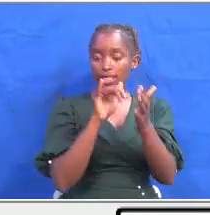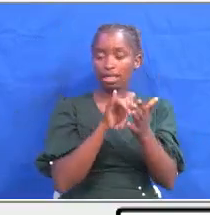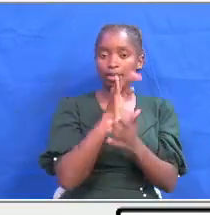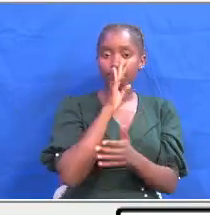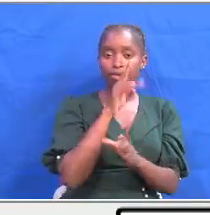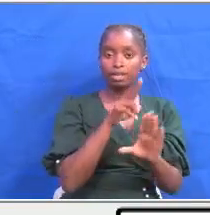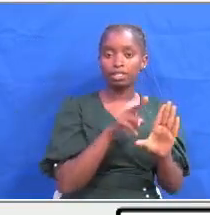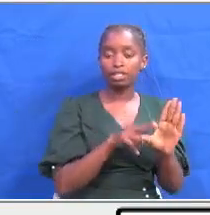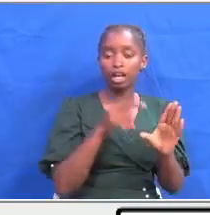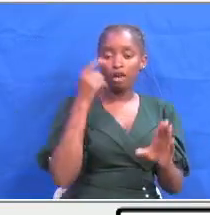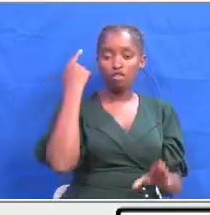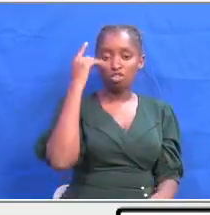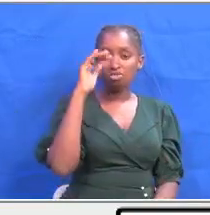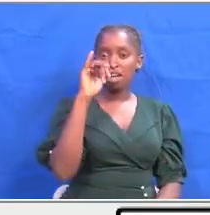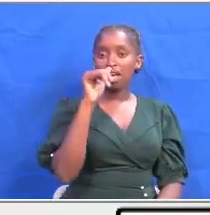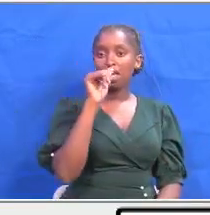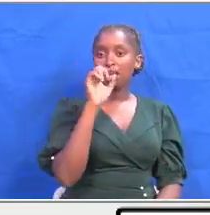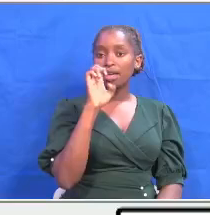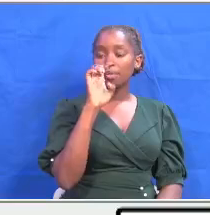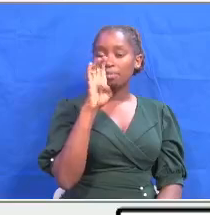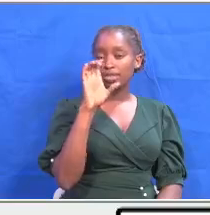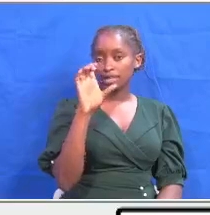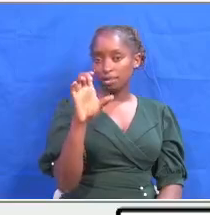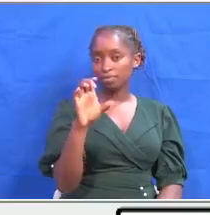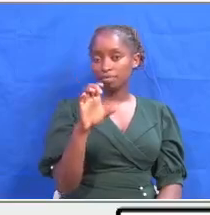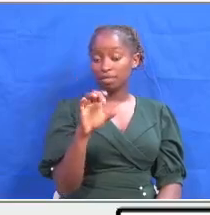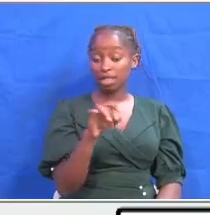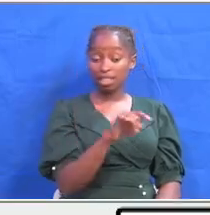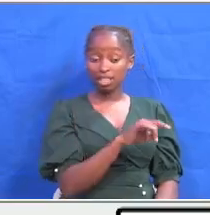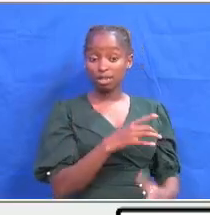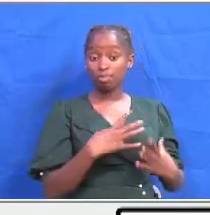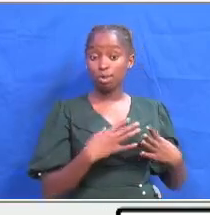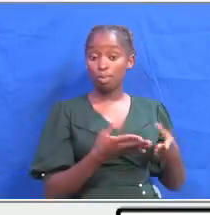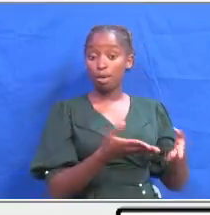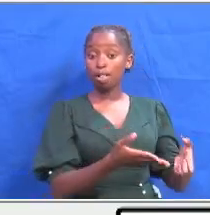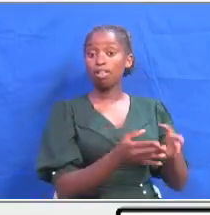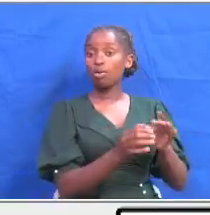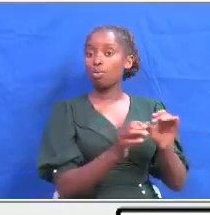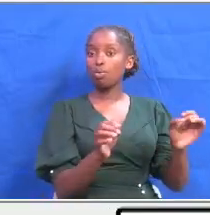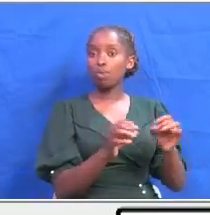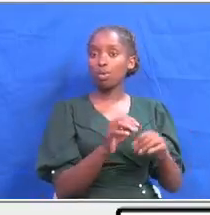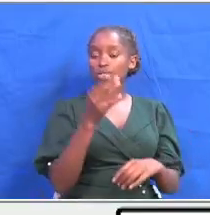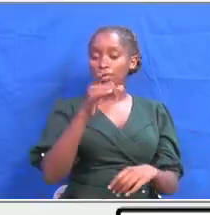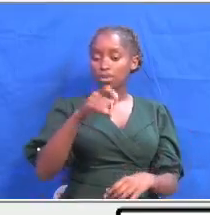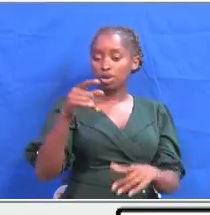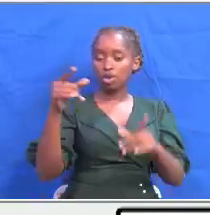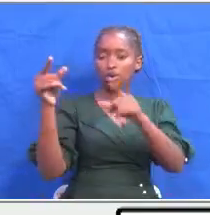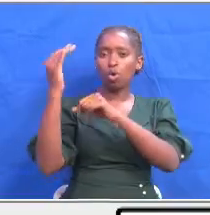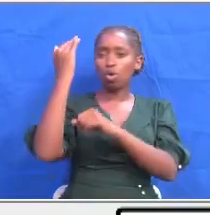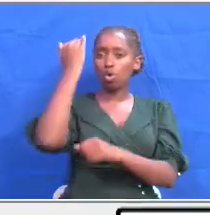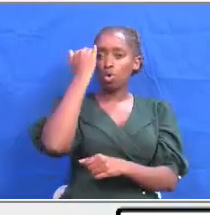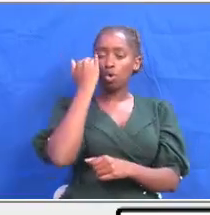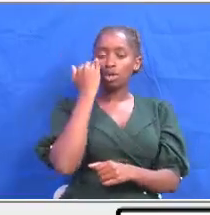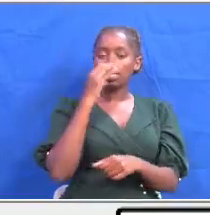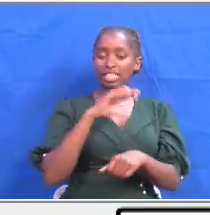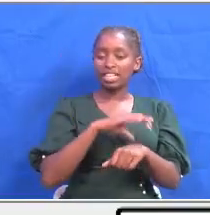the IBC. None of those people are there. Case in point, Kisii County, they had to go to court to get an order